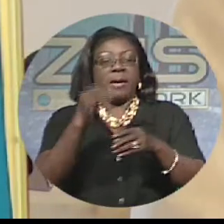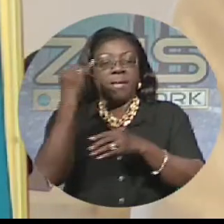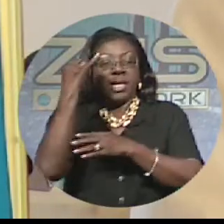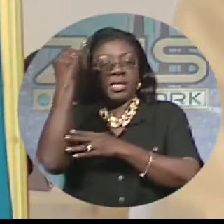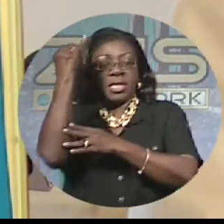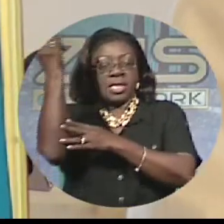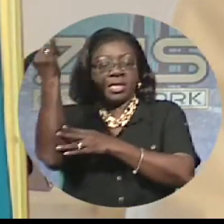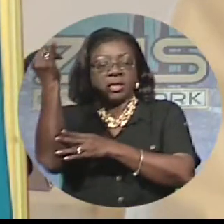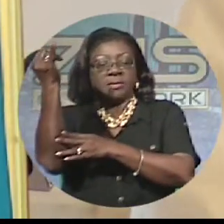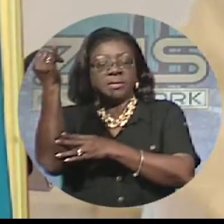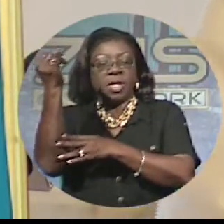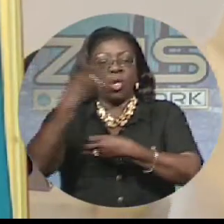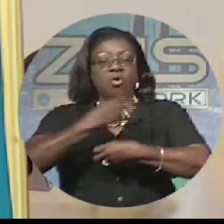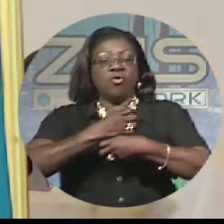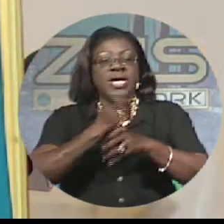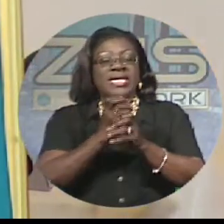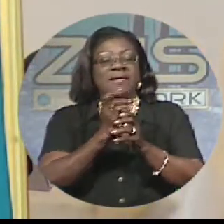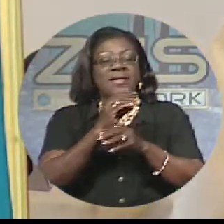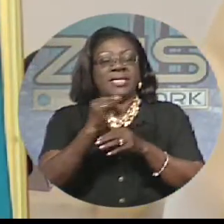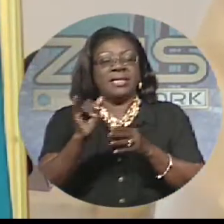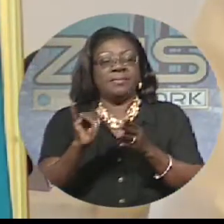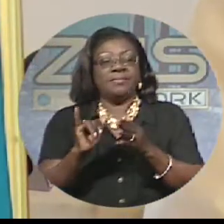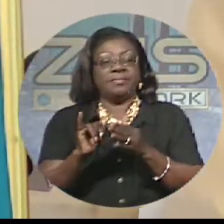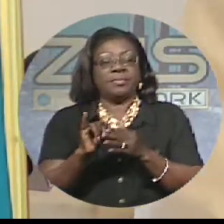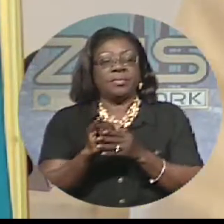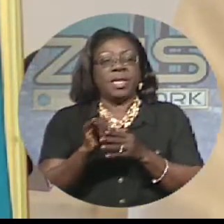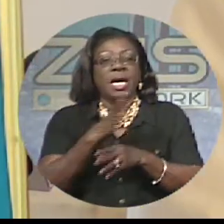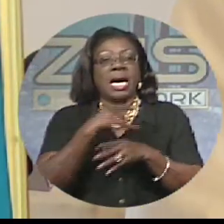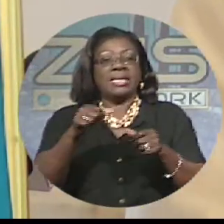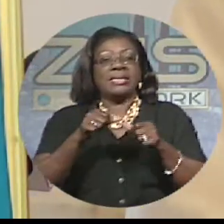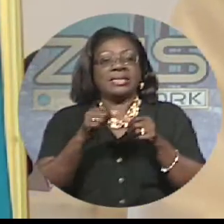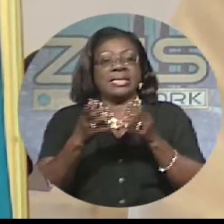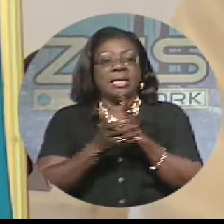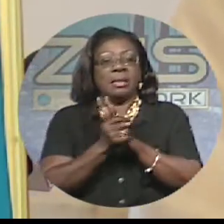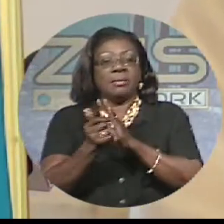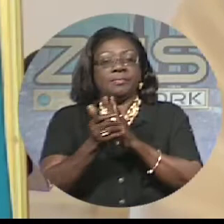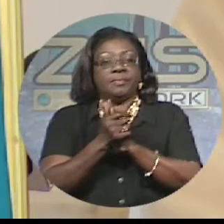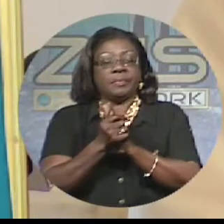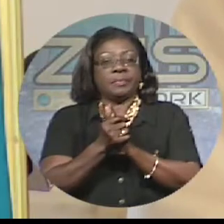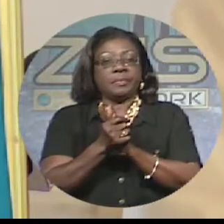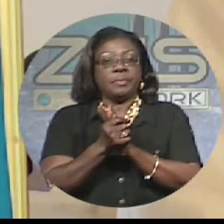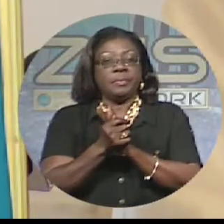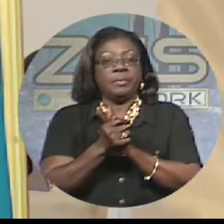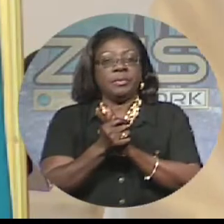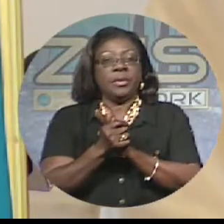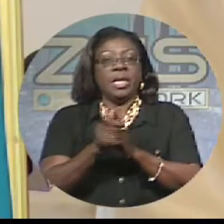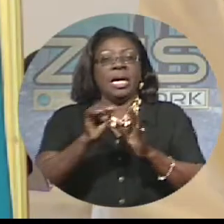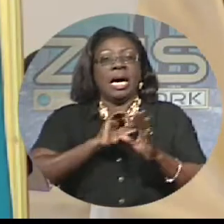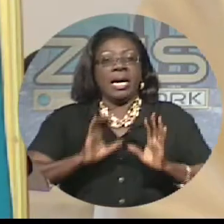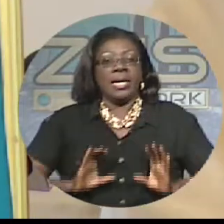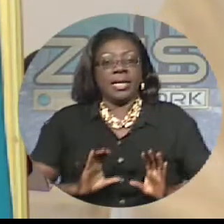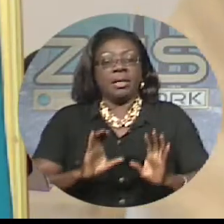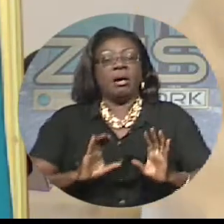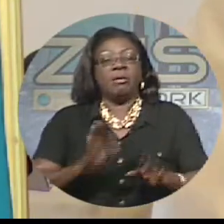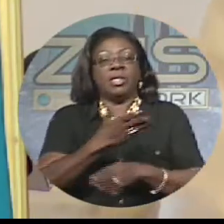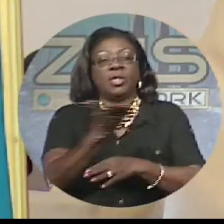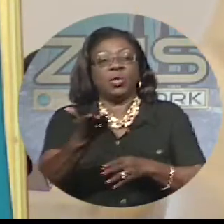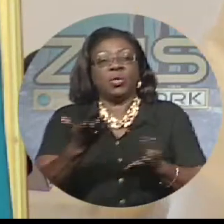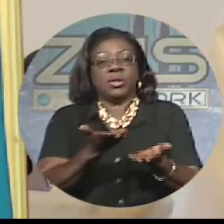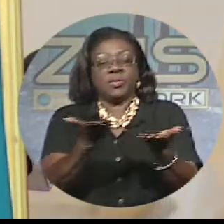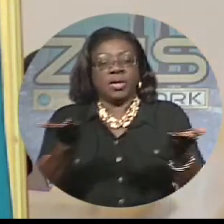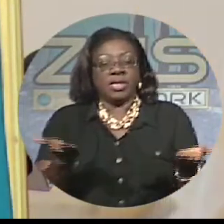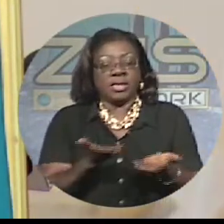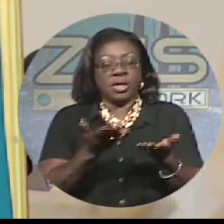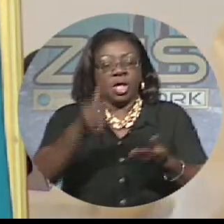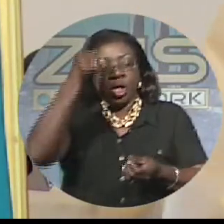imagination, creativity, and skill. I encourage those present to